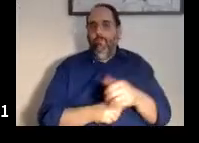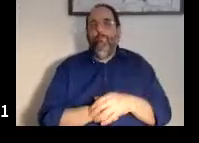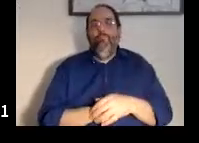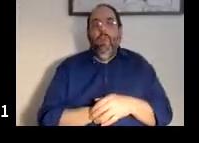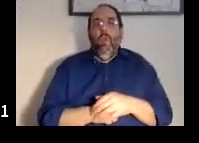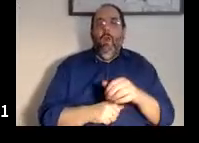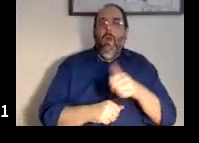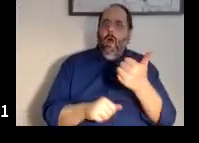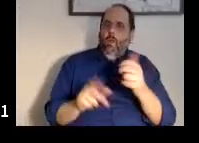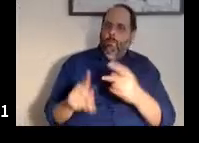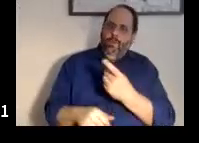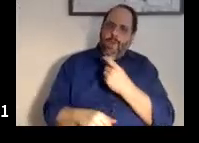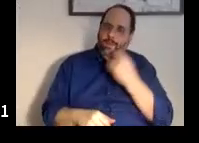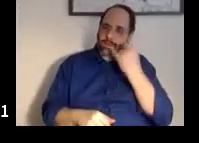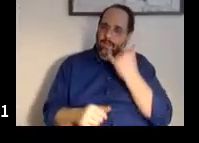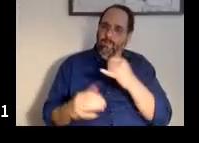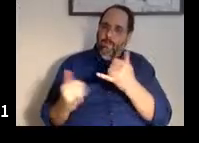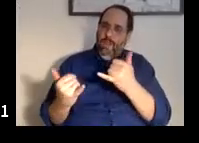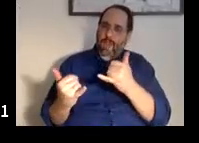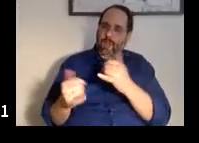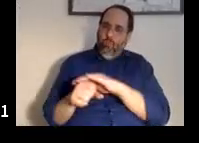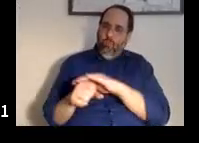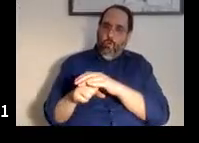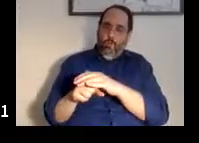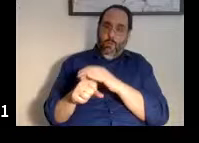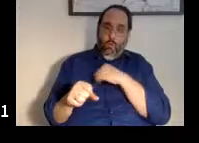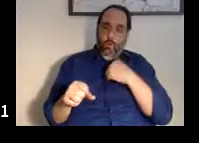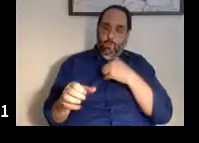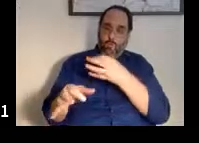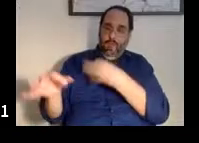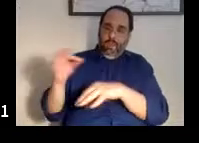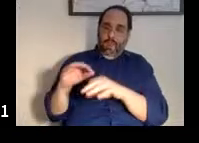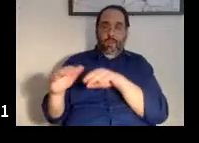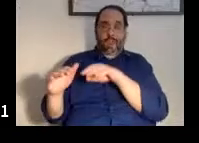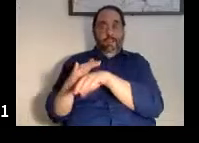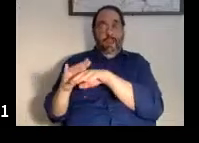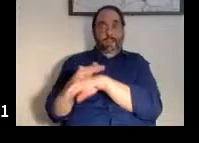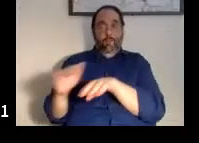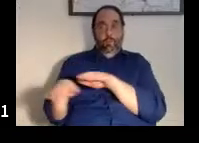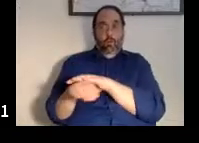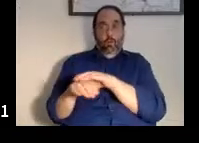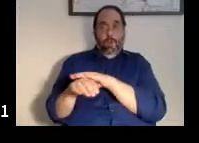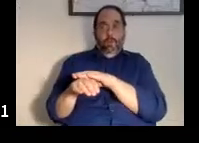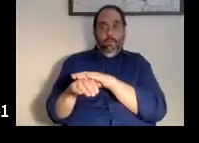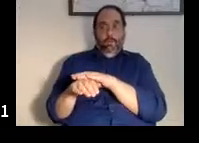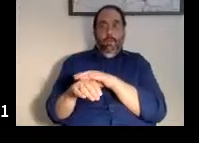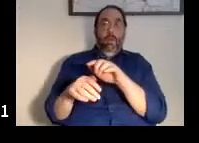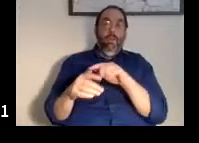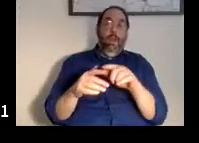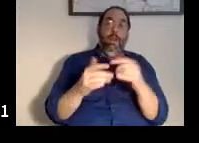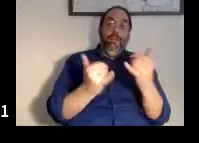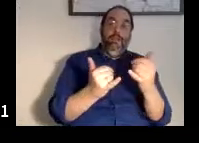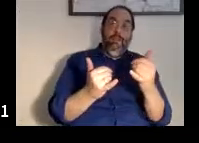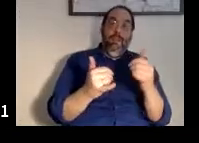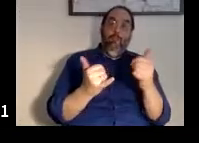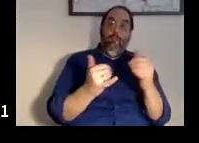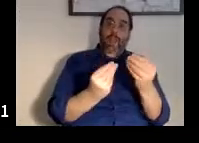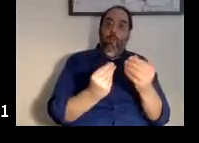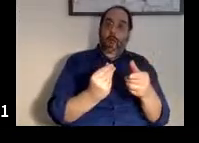was, if a play surface is being replaced with an accessible surface and an existing playground